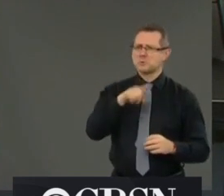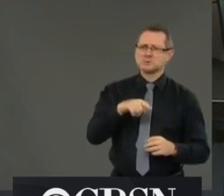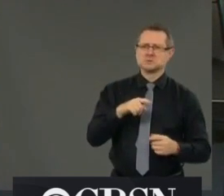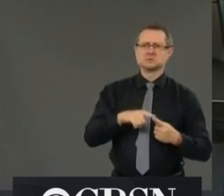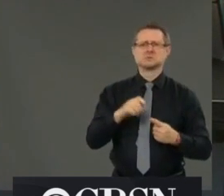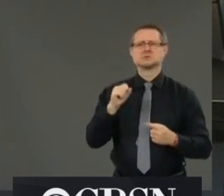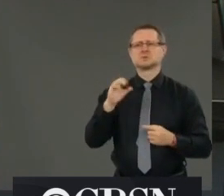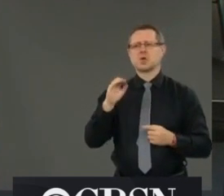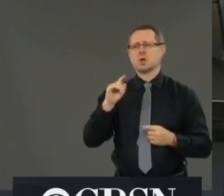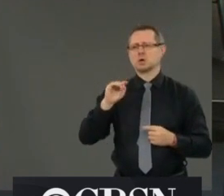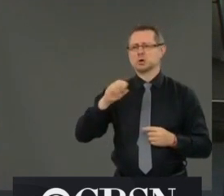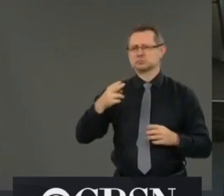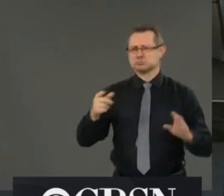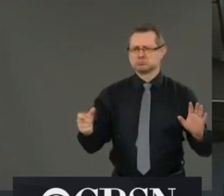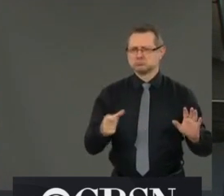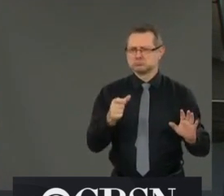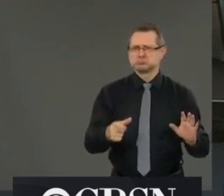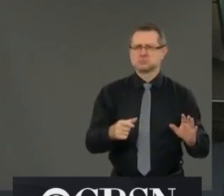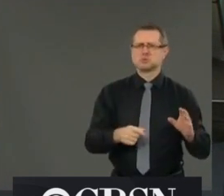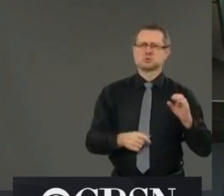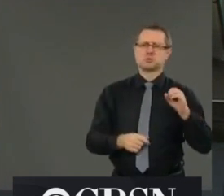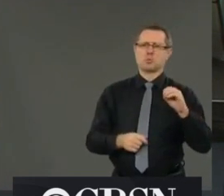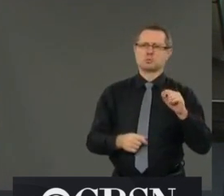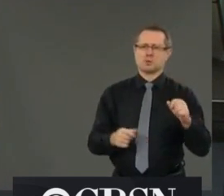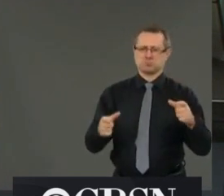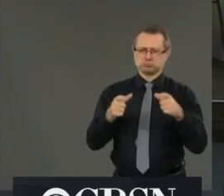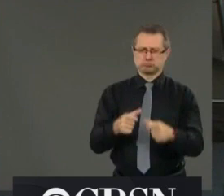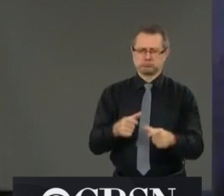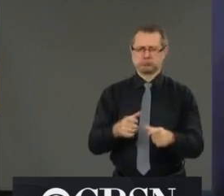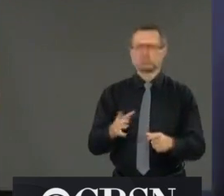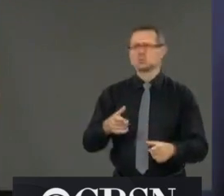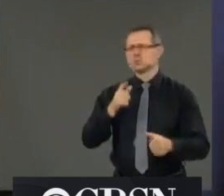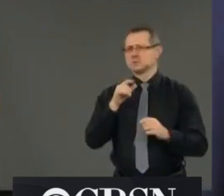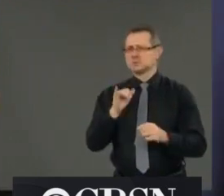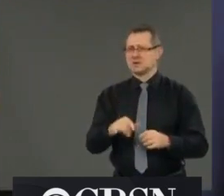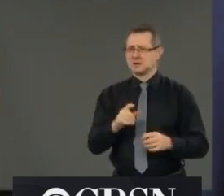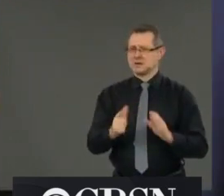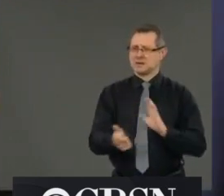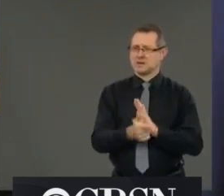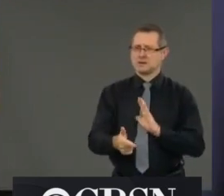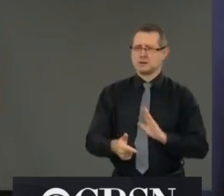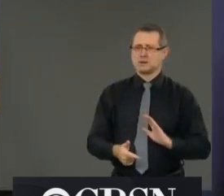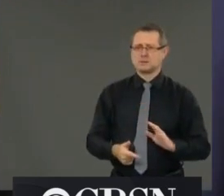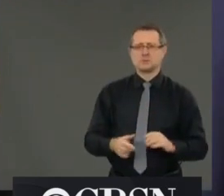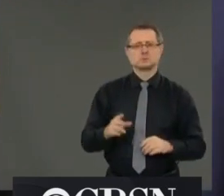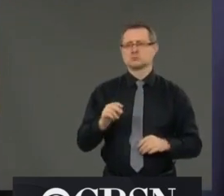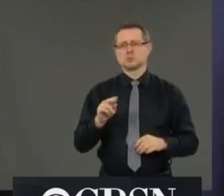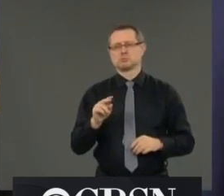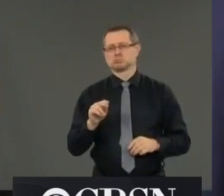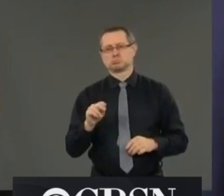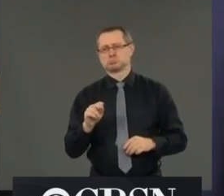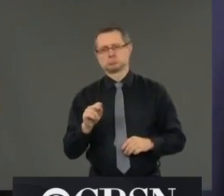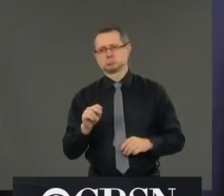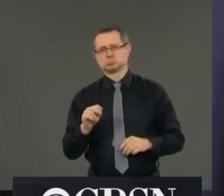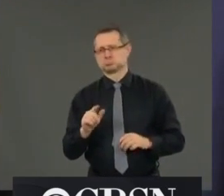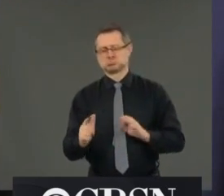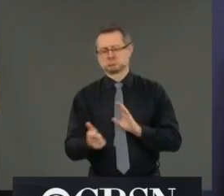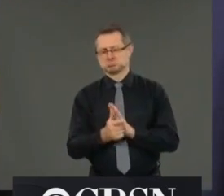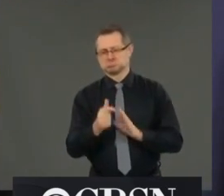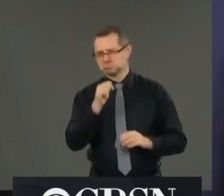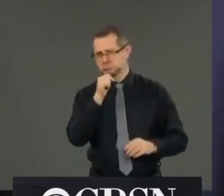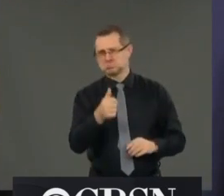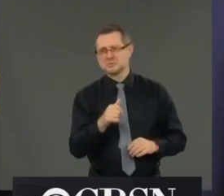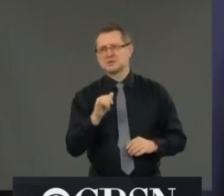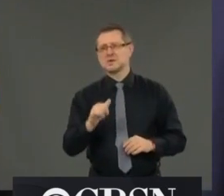and they sit down. What you're saying now is that's illegal? No. That is outdoor.